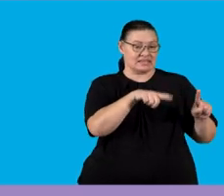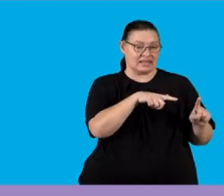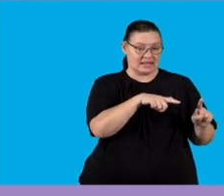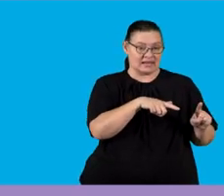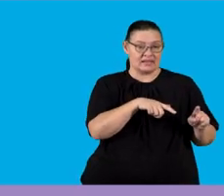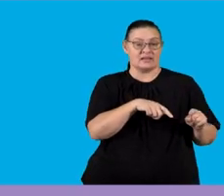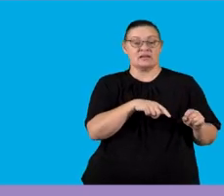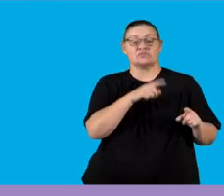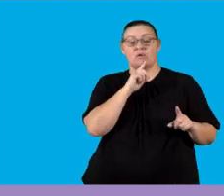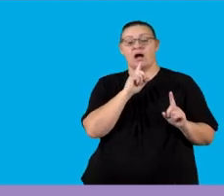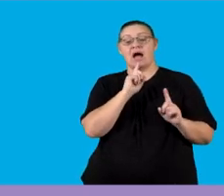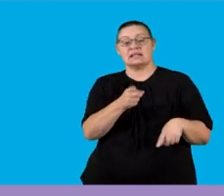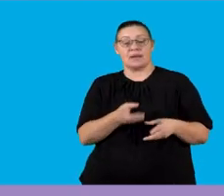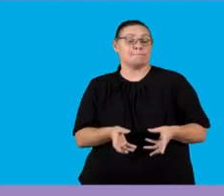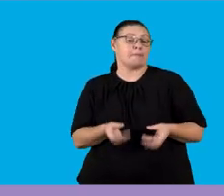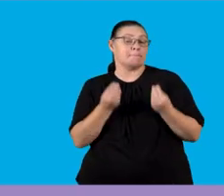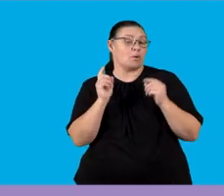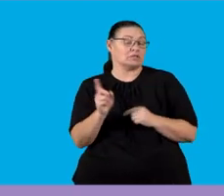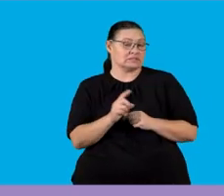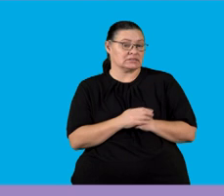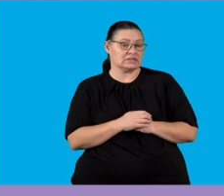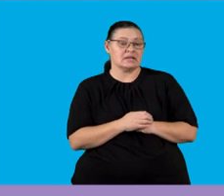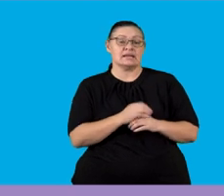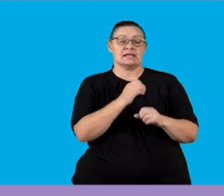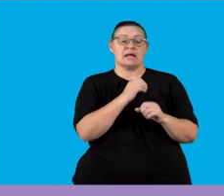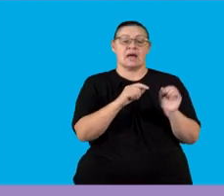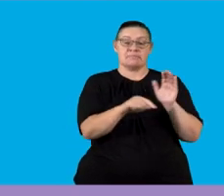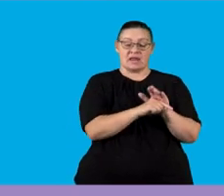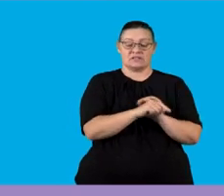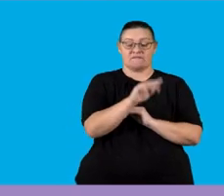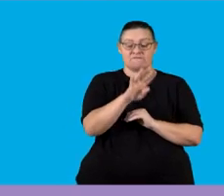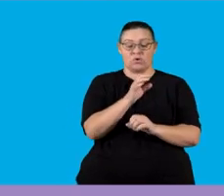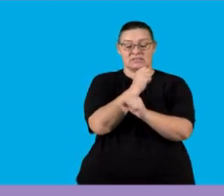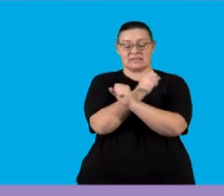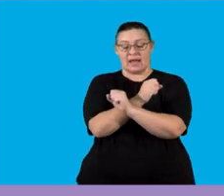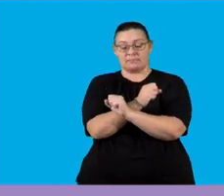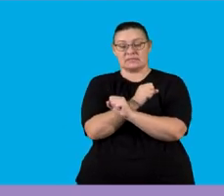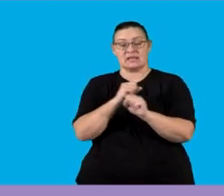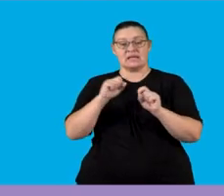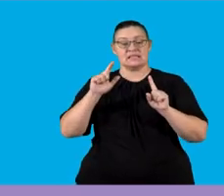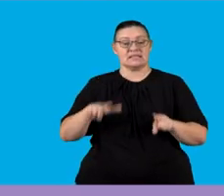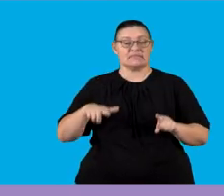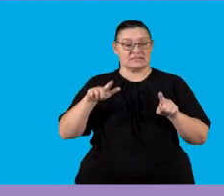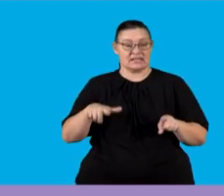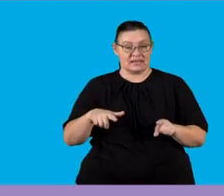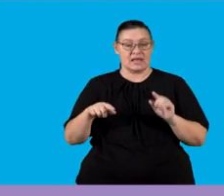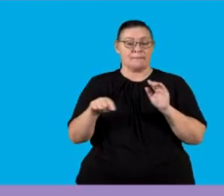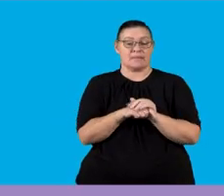negative 68, but of course, from there, we need to add 19, which is going to give us a